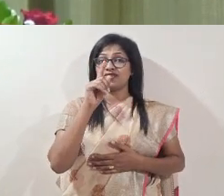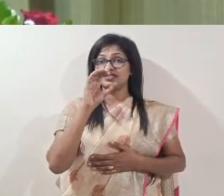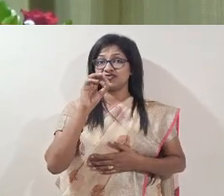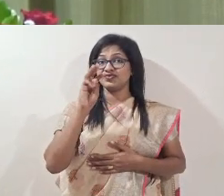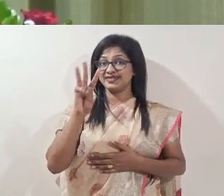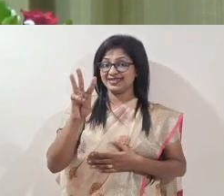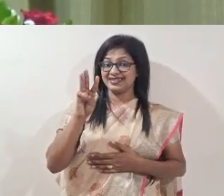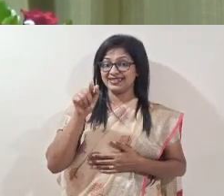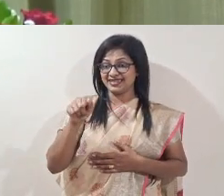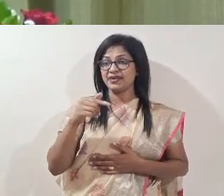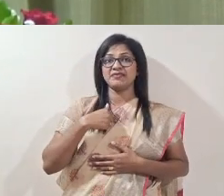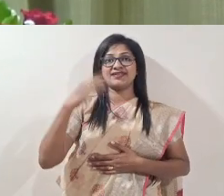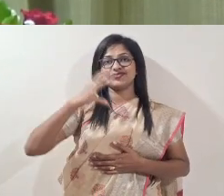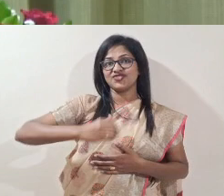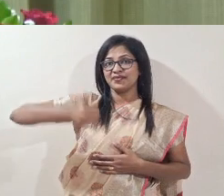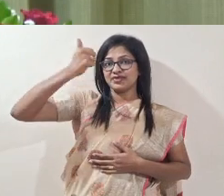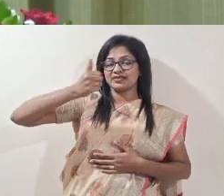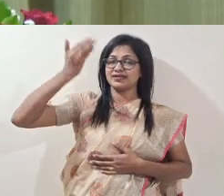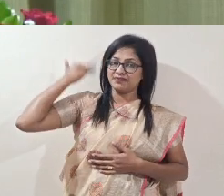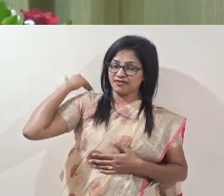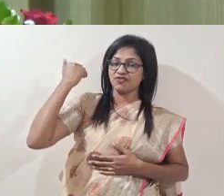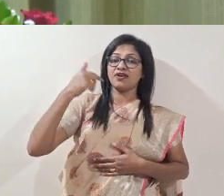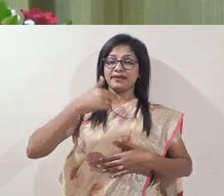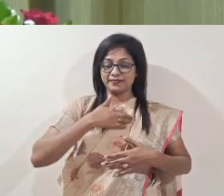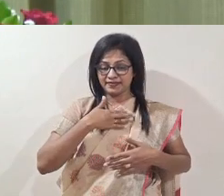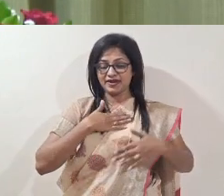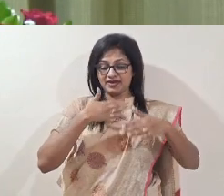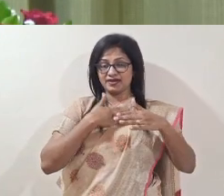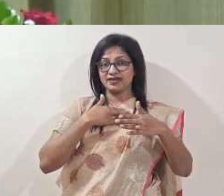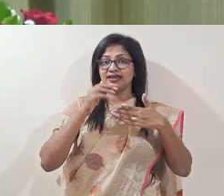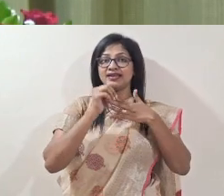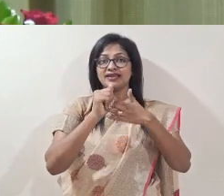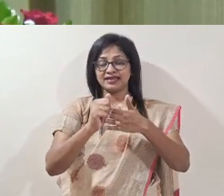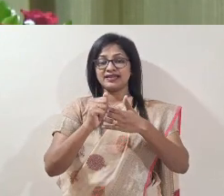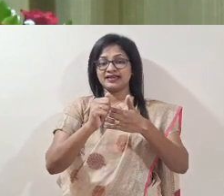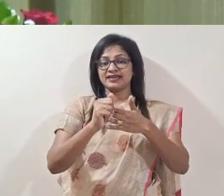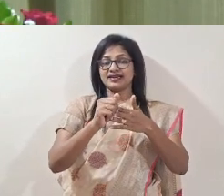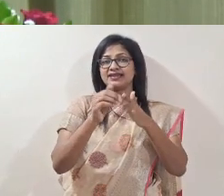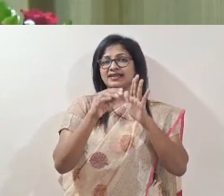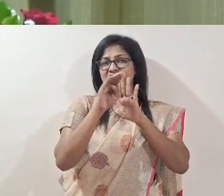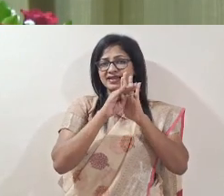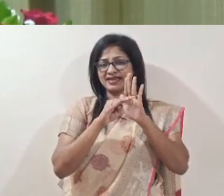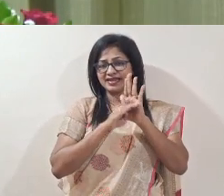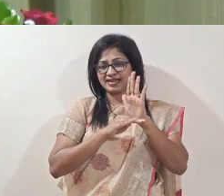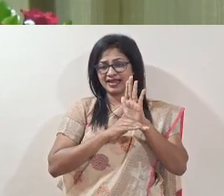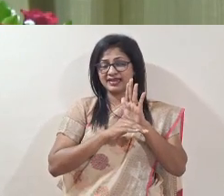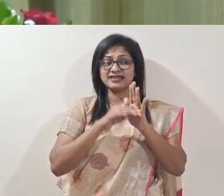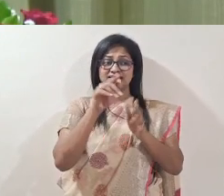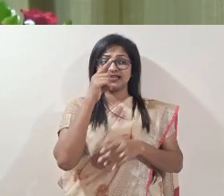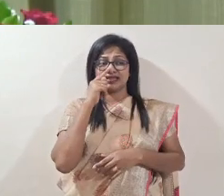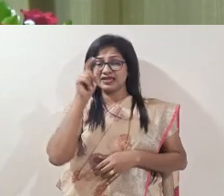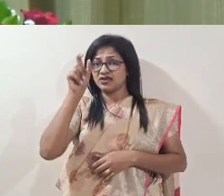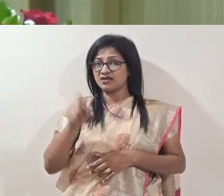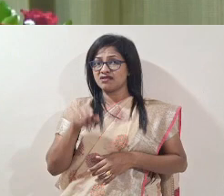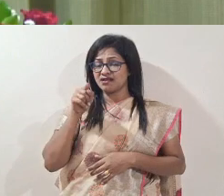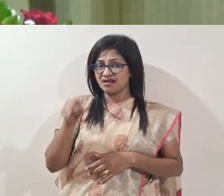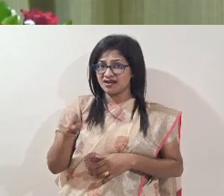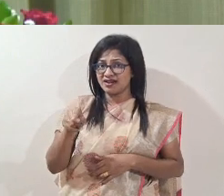that 103, and under my guidance, there is a lady. I do not know whether you are